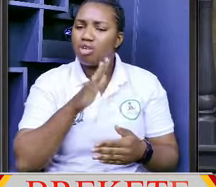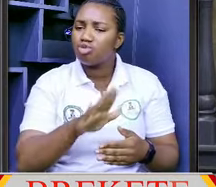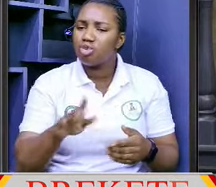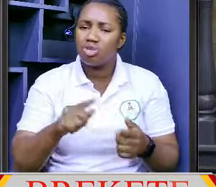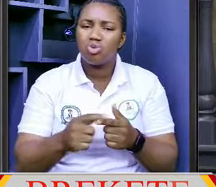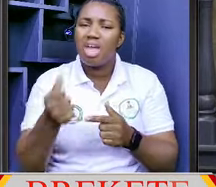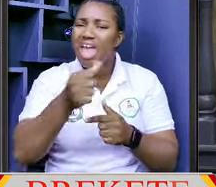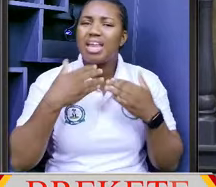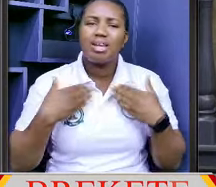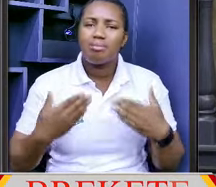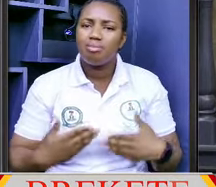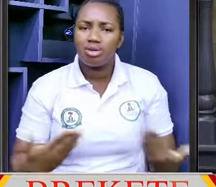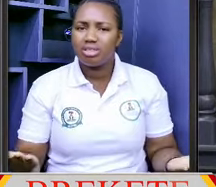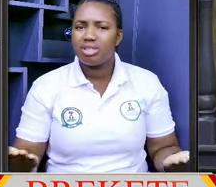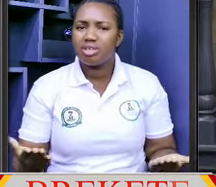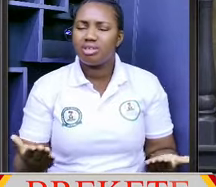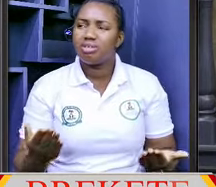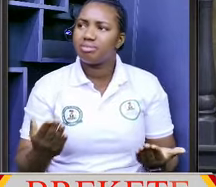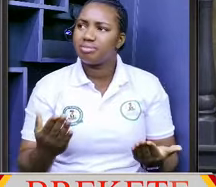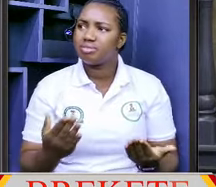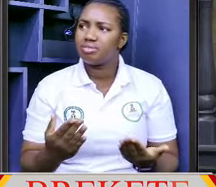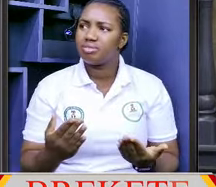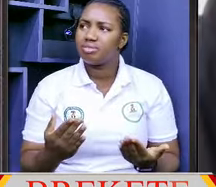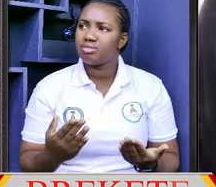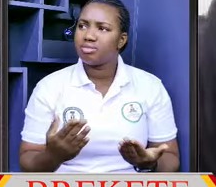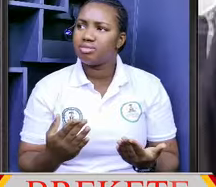father's husband cannot give person again. I beg.